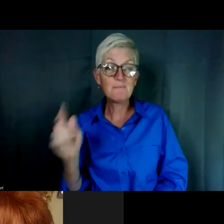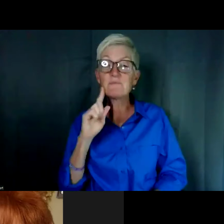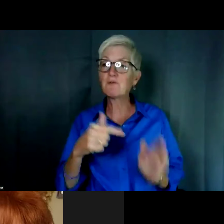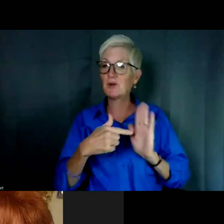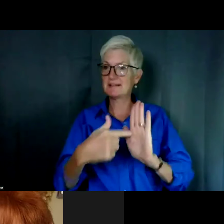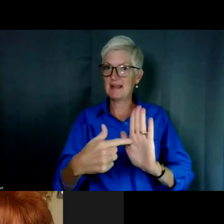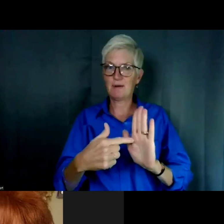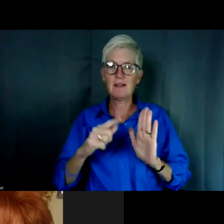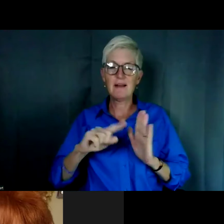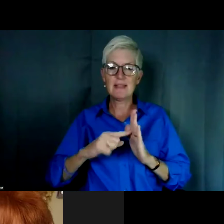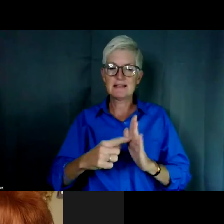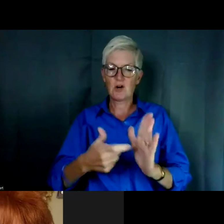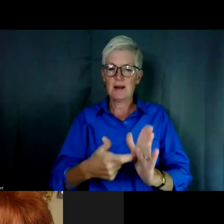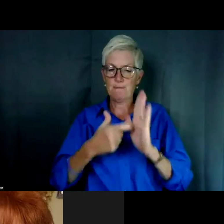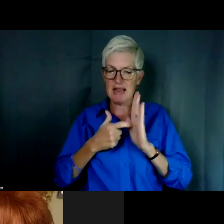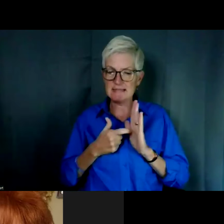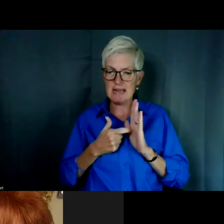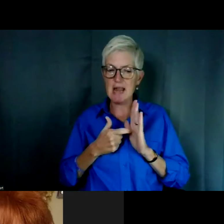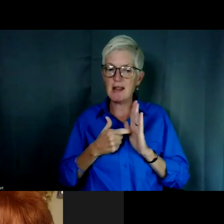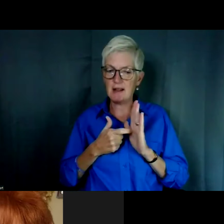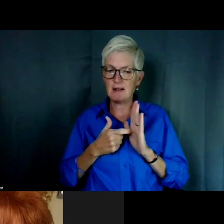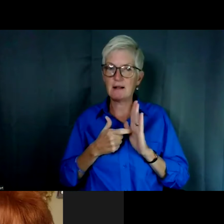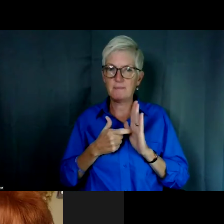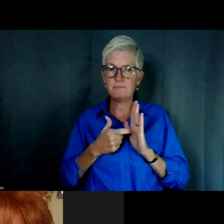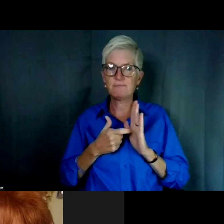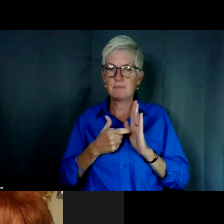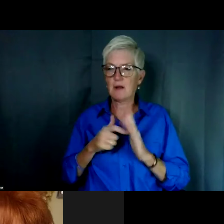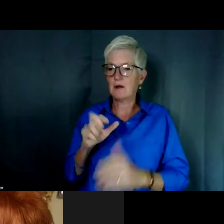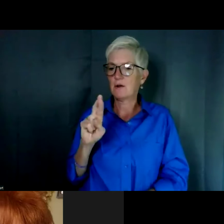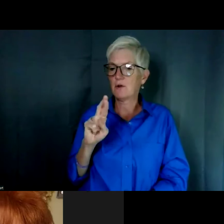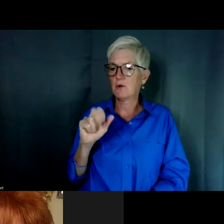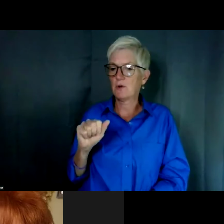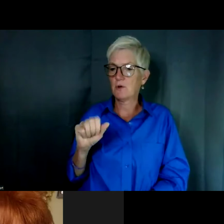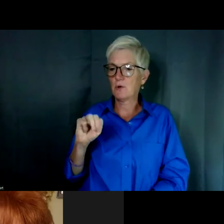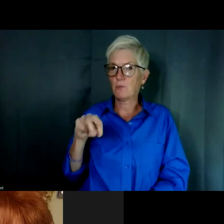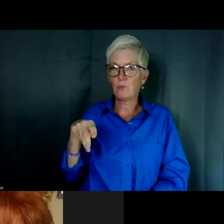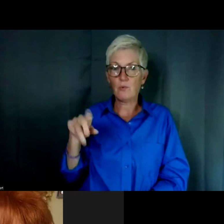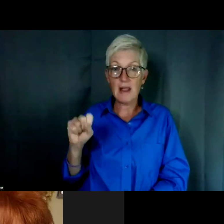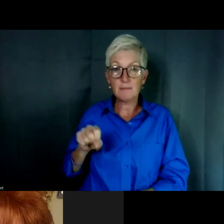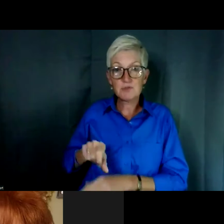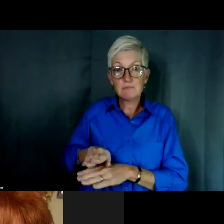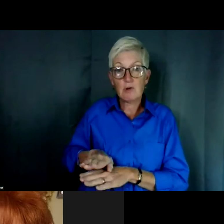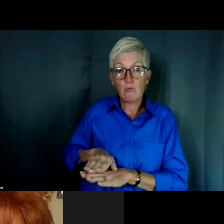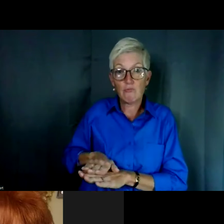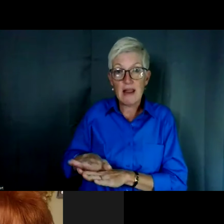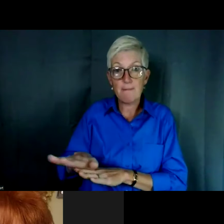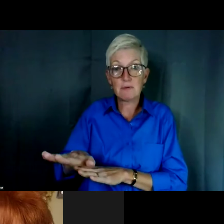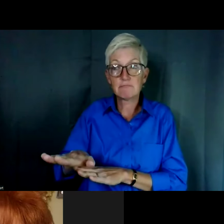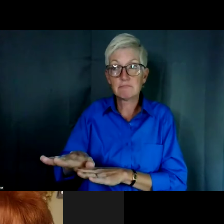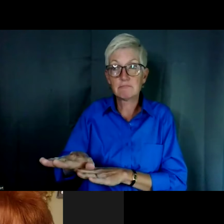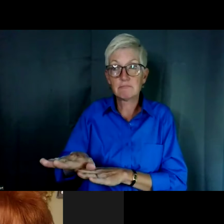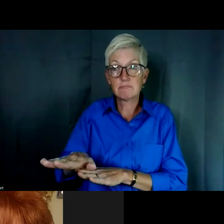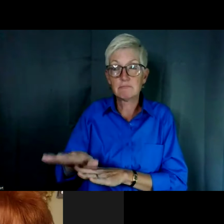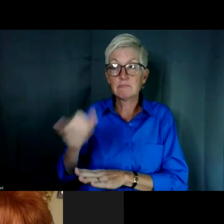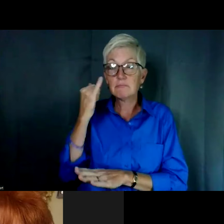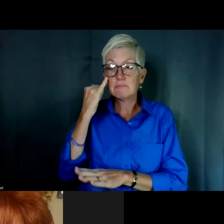they started mandating putting in ramps, you know, to have somebody in a